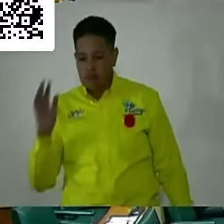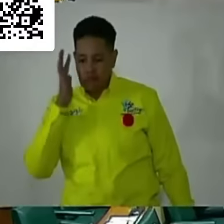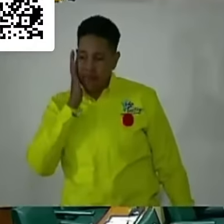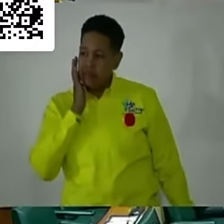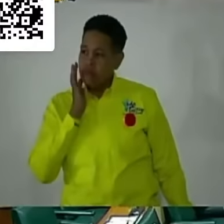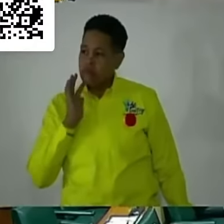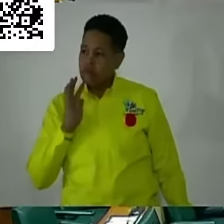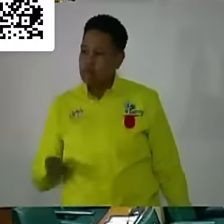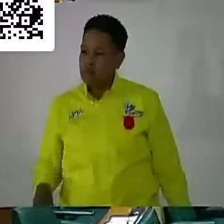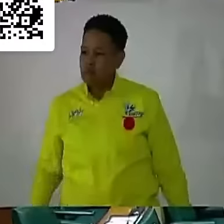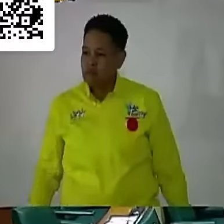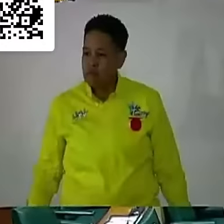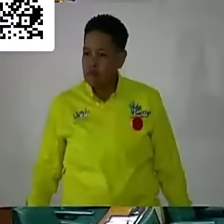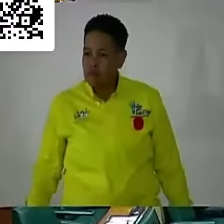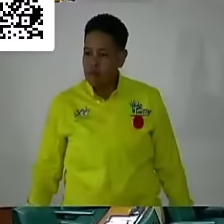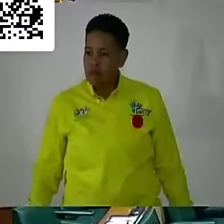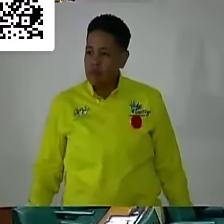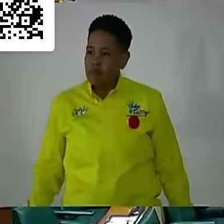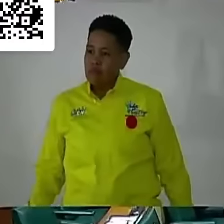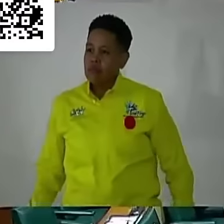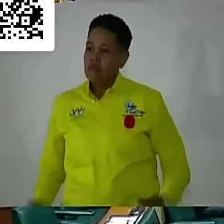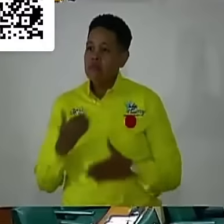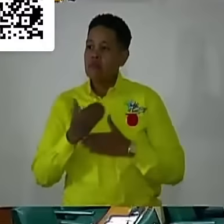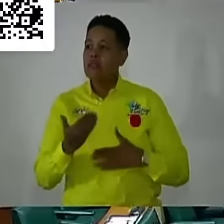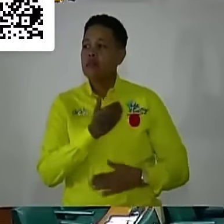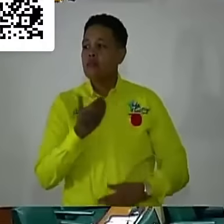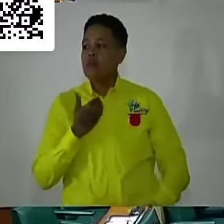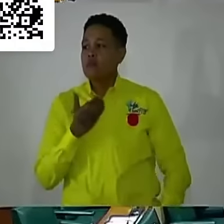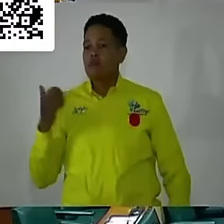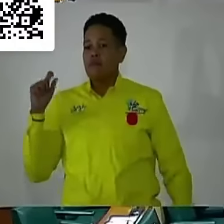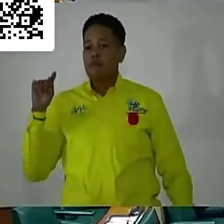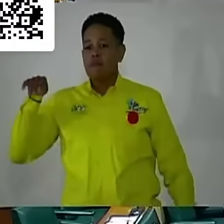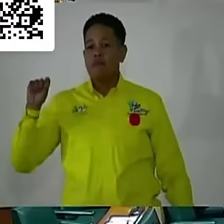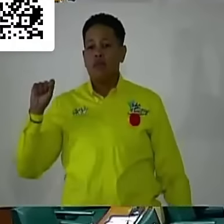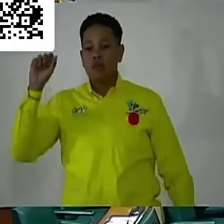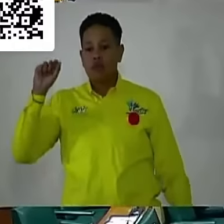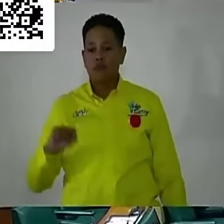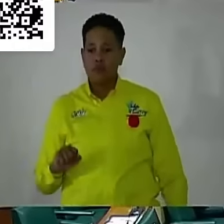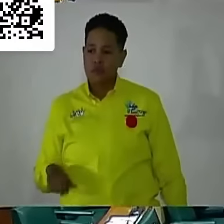The next member from St. James South.